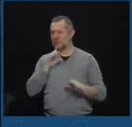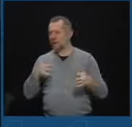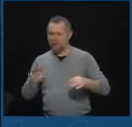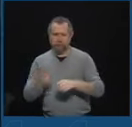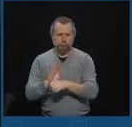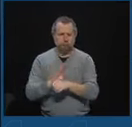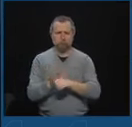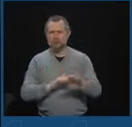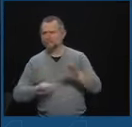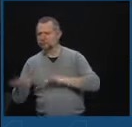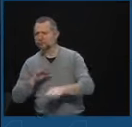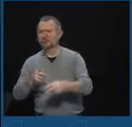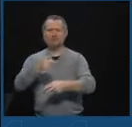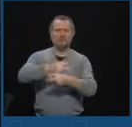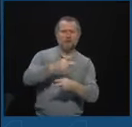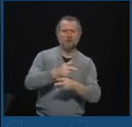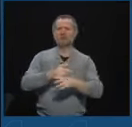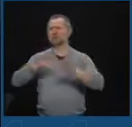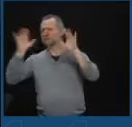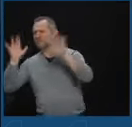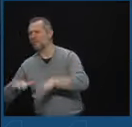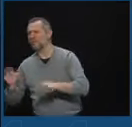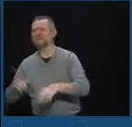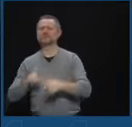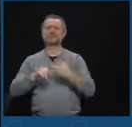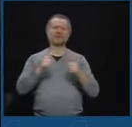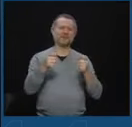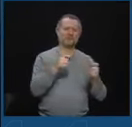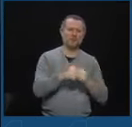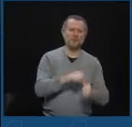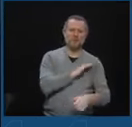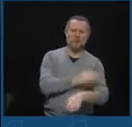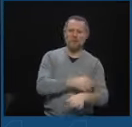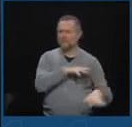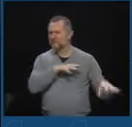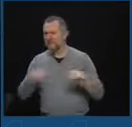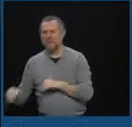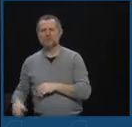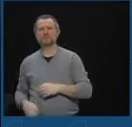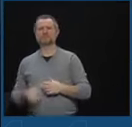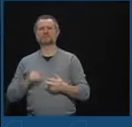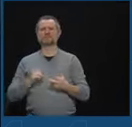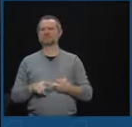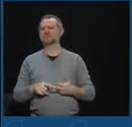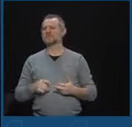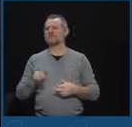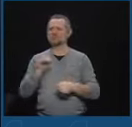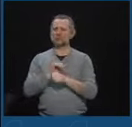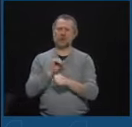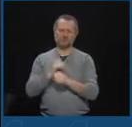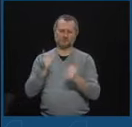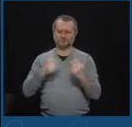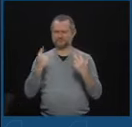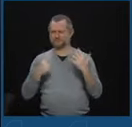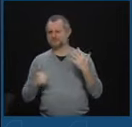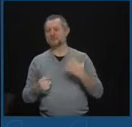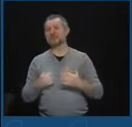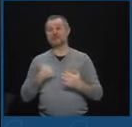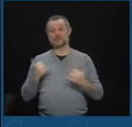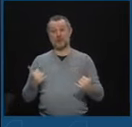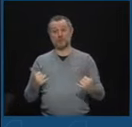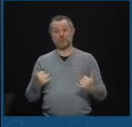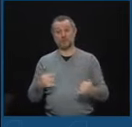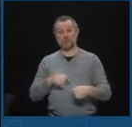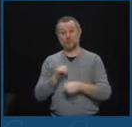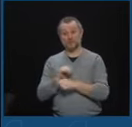fighting storms to dealing with utility outages and power outages. So she's using her talents here to work on a cause that I